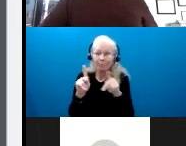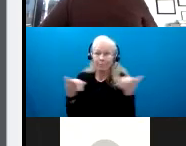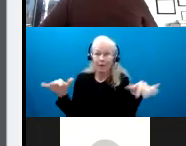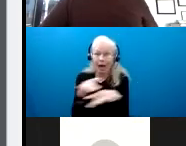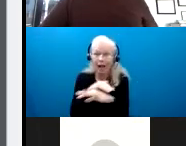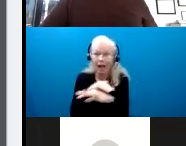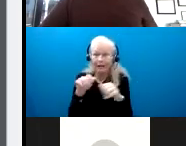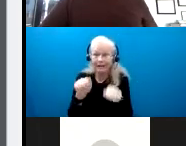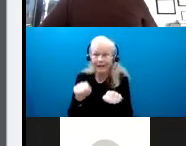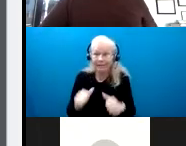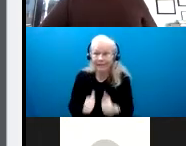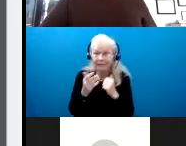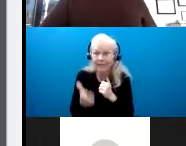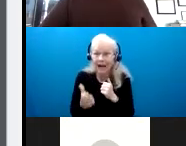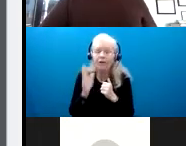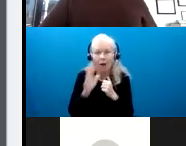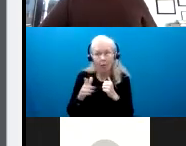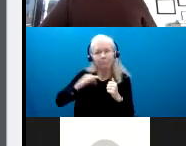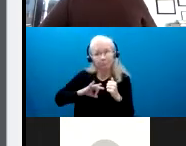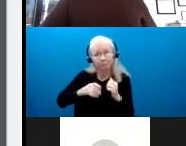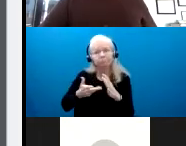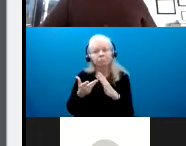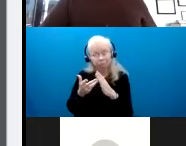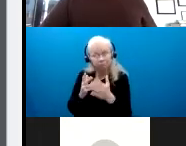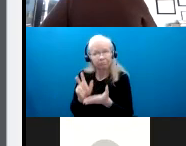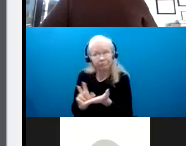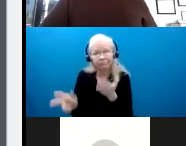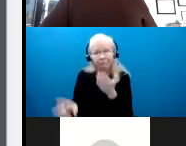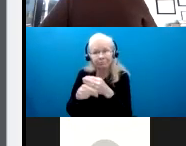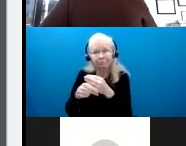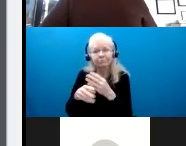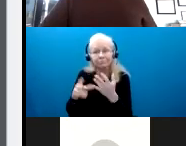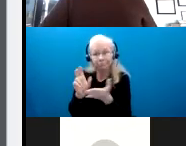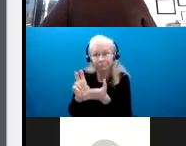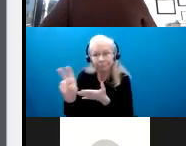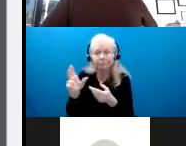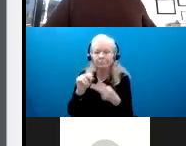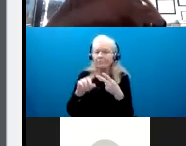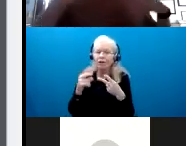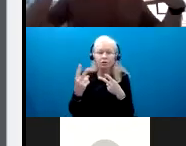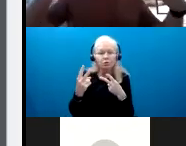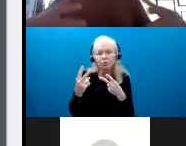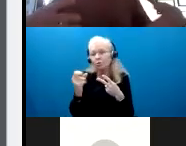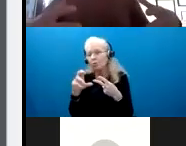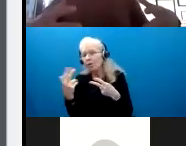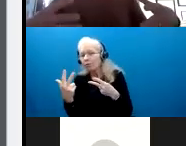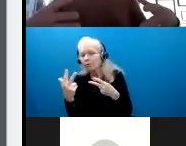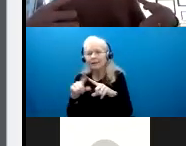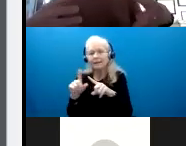space, creative design, two or three different product types typically. So you're not getting